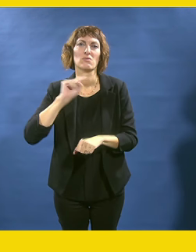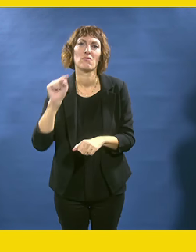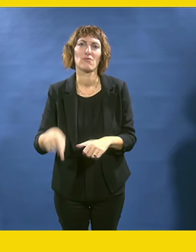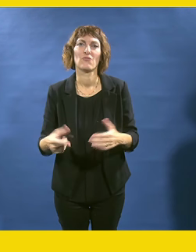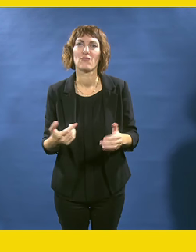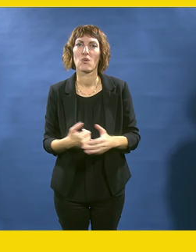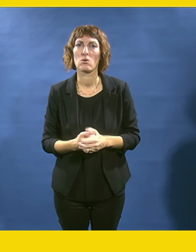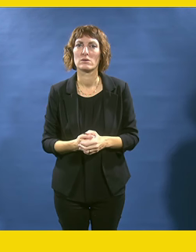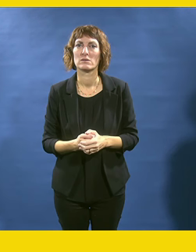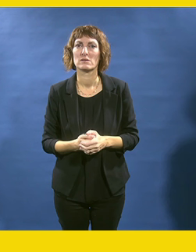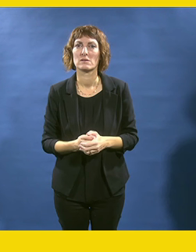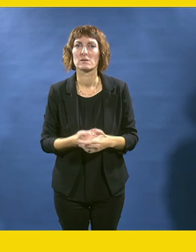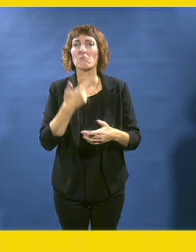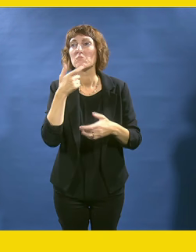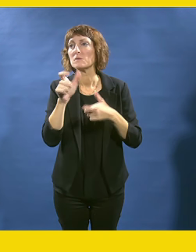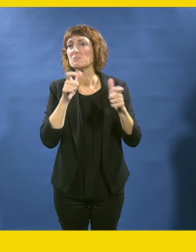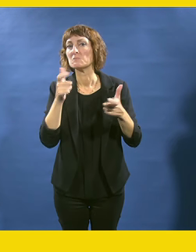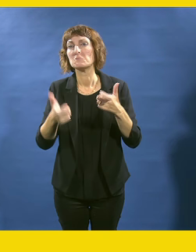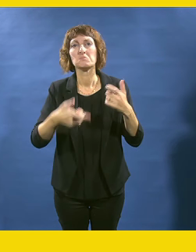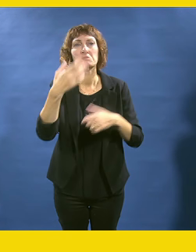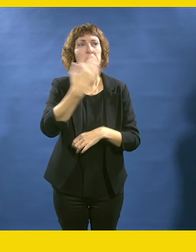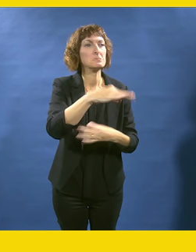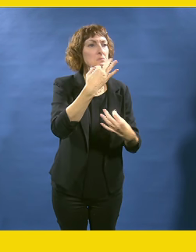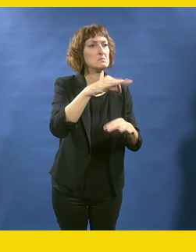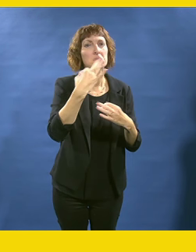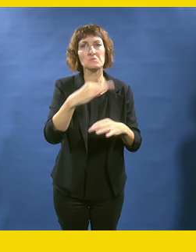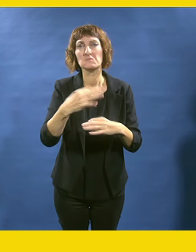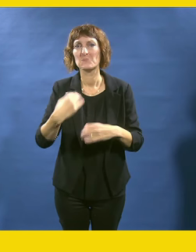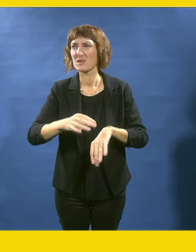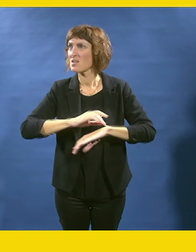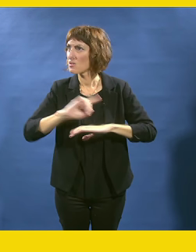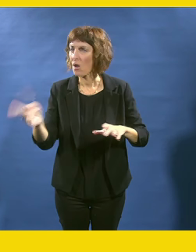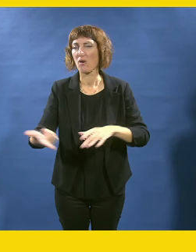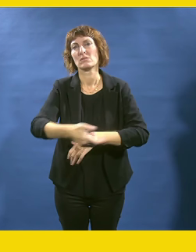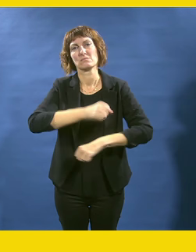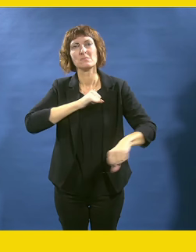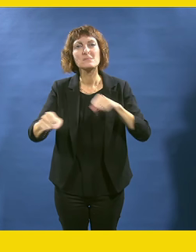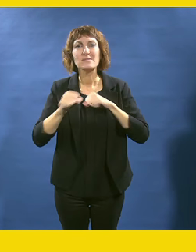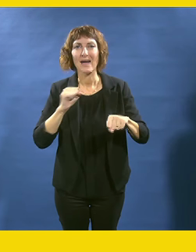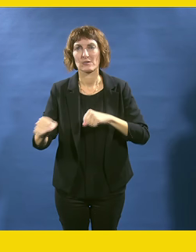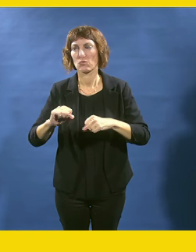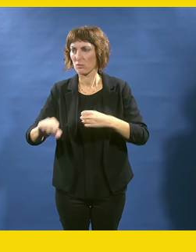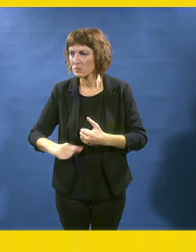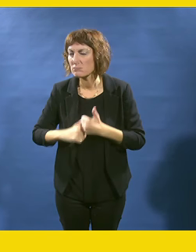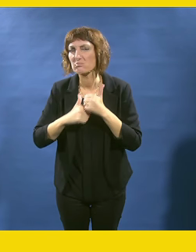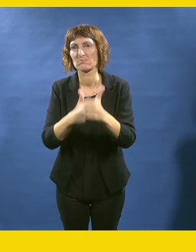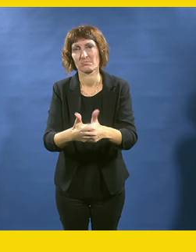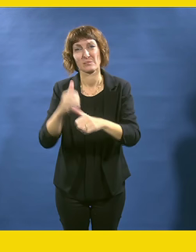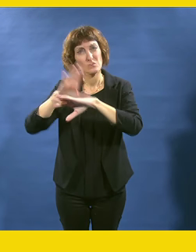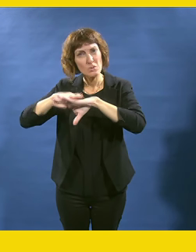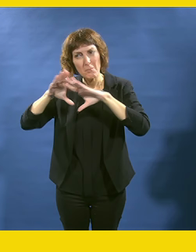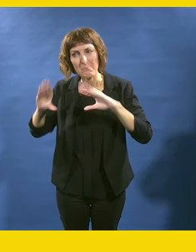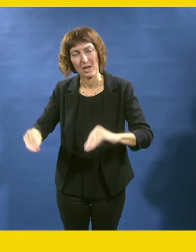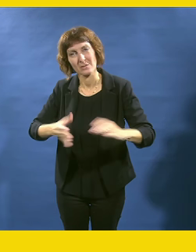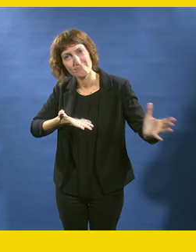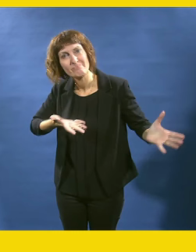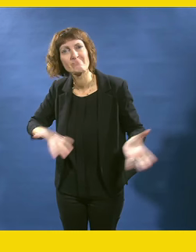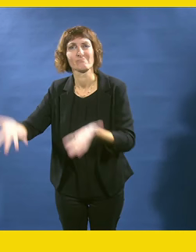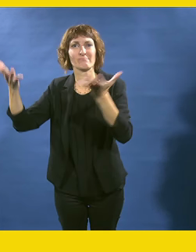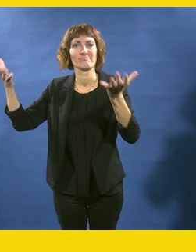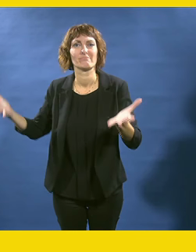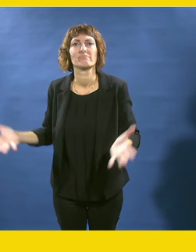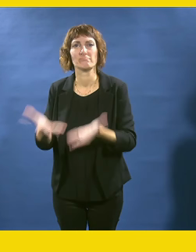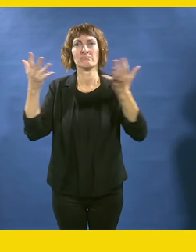stand by women, support them in every way possible. The grassroots, ally with diaspora organizations who are working such a great job, like